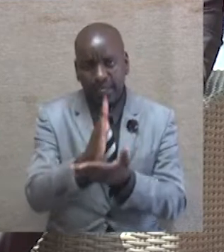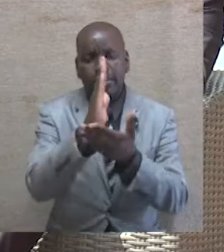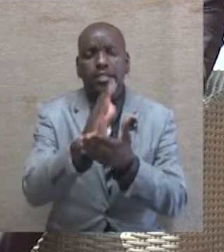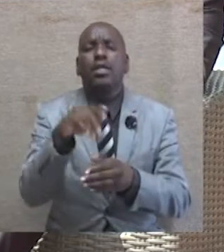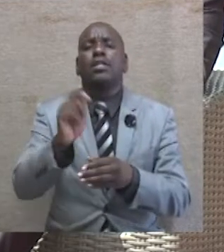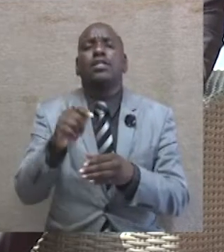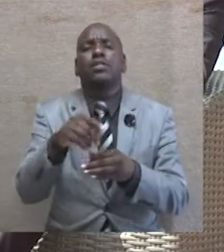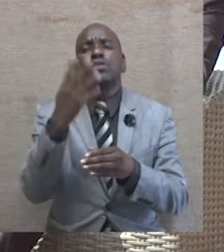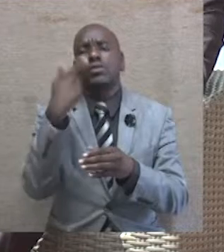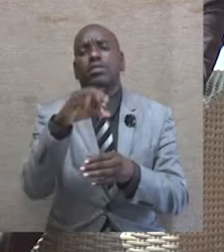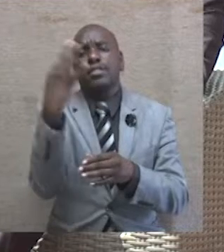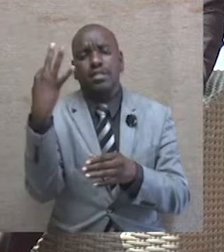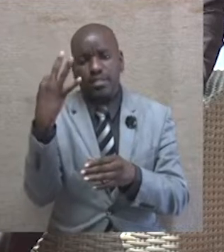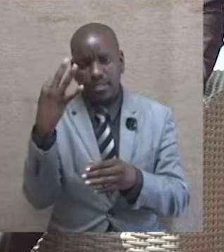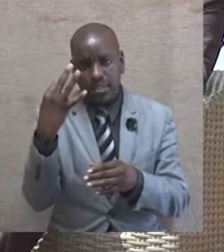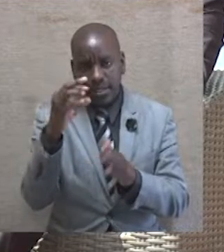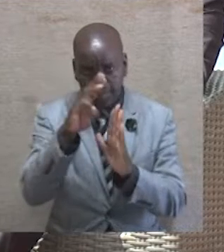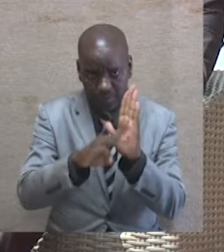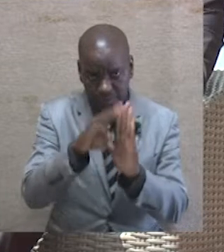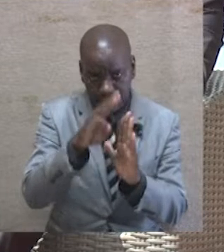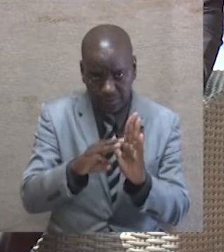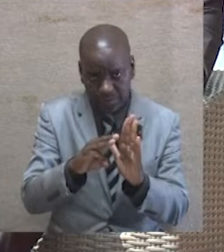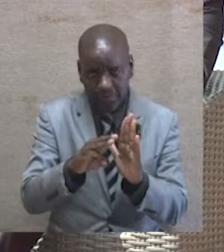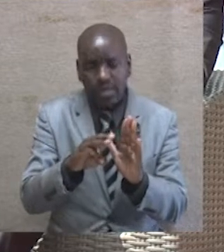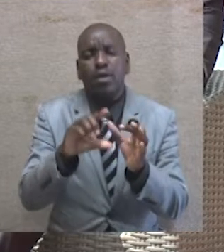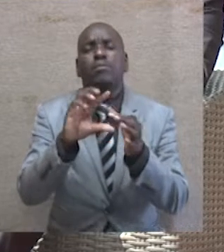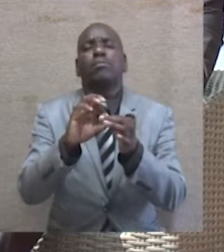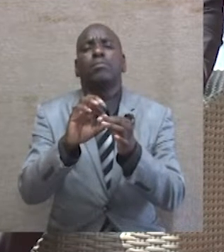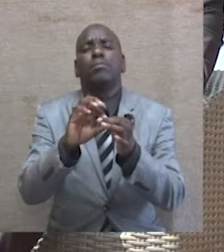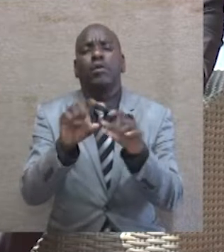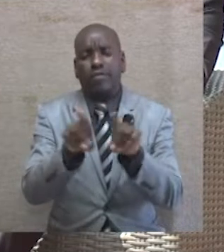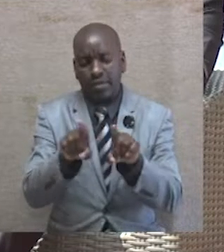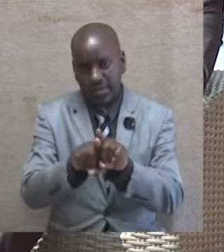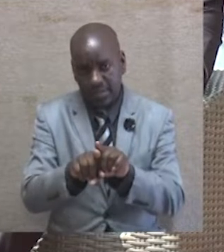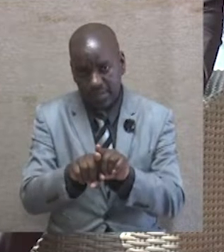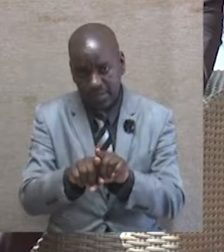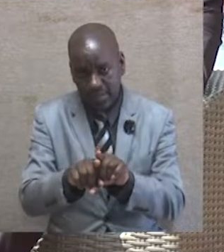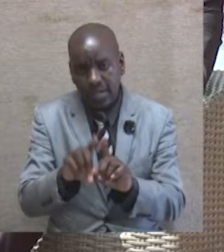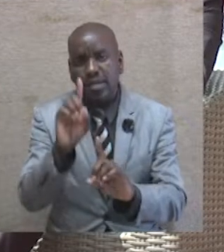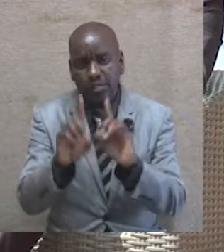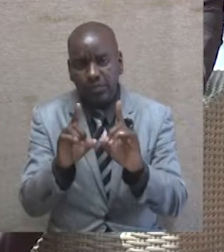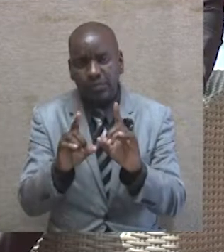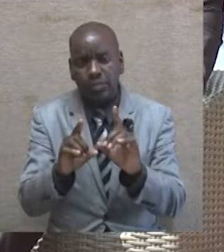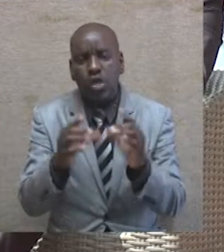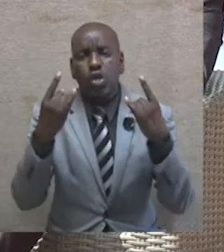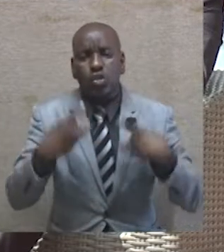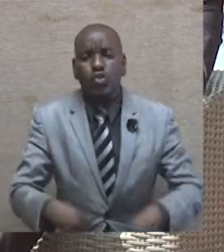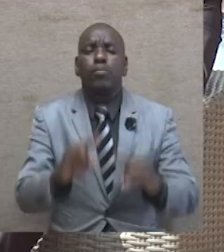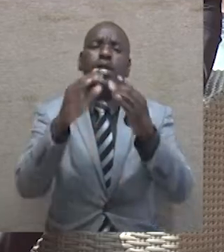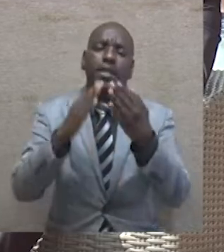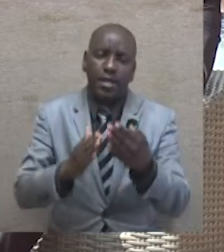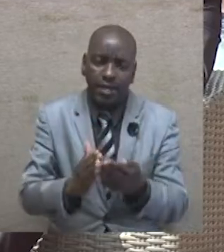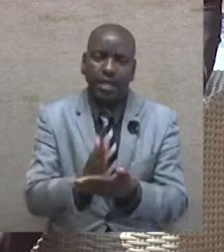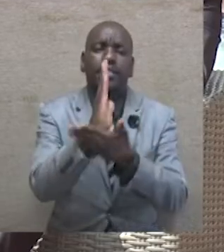rights. So these are three principles that are distinct, but at the end of the day, they are complementary when you're talking of human rights.